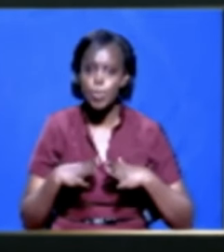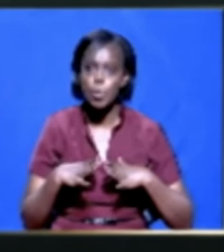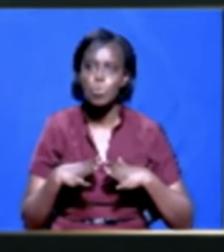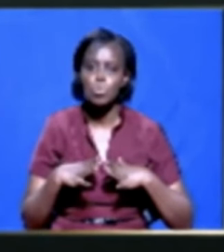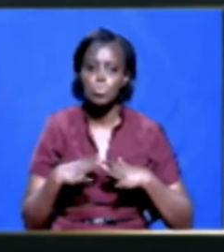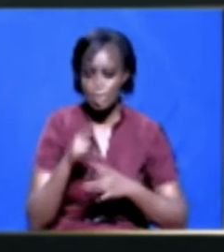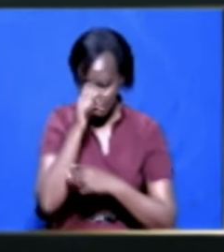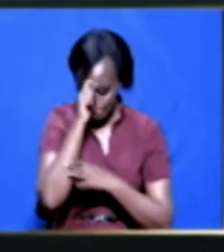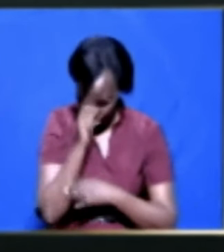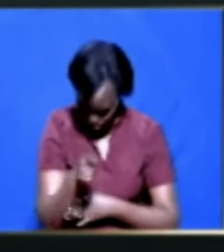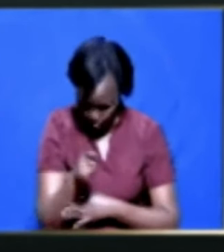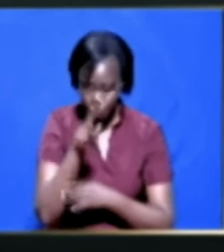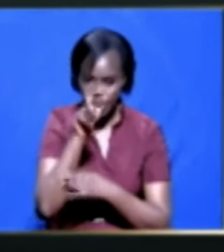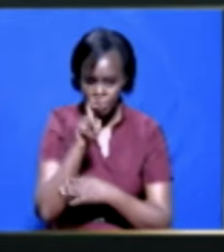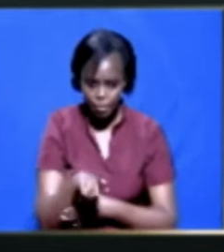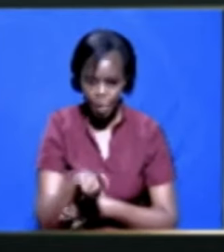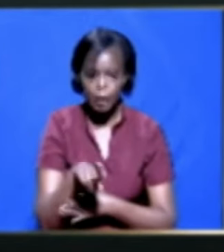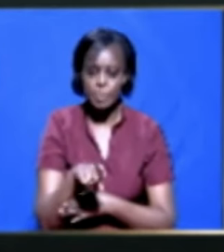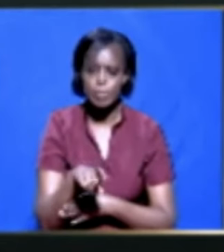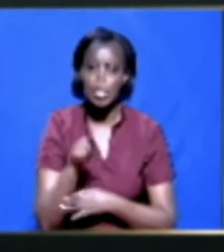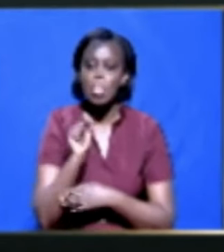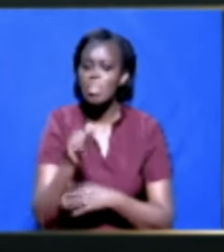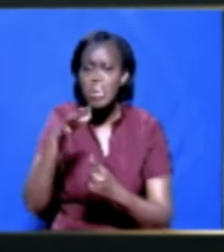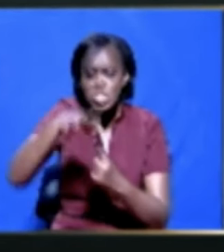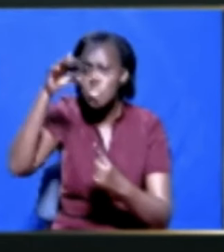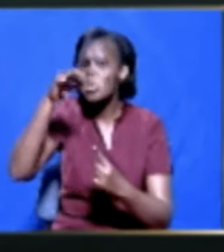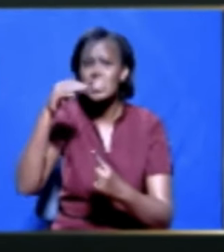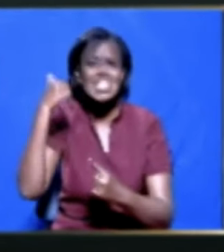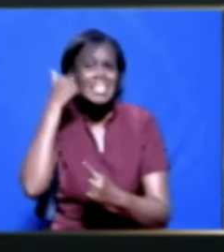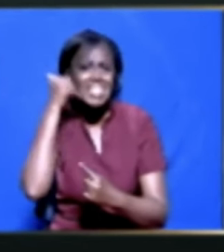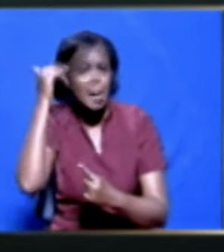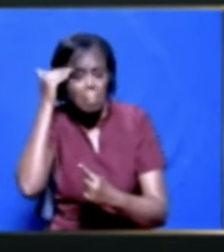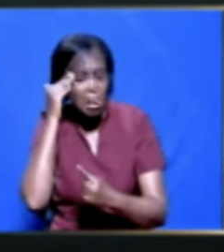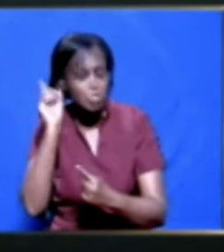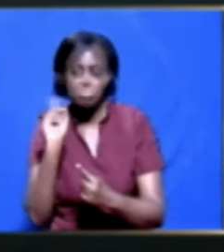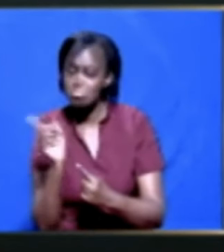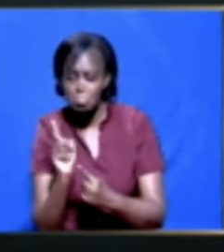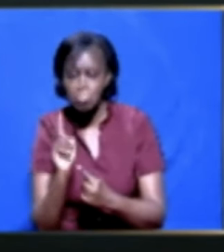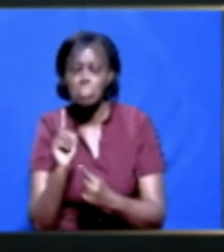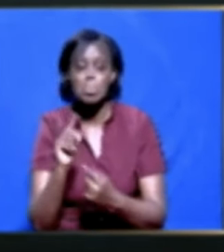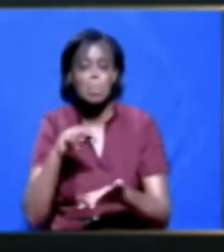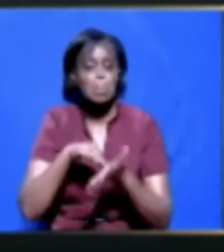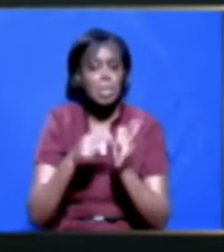respect because they did not choose to be ill. Thank you, Mr. Speaker.